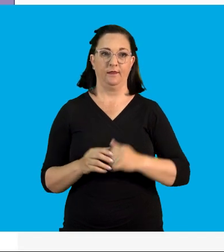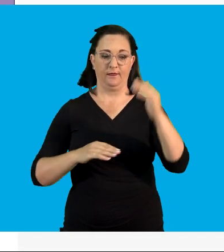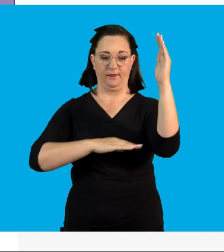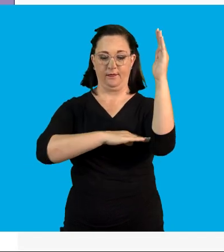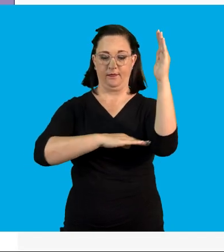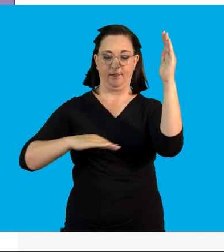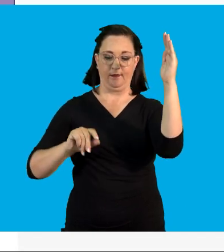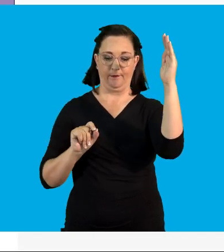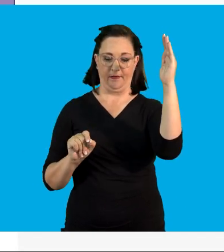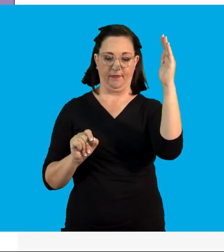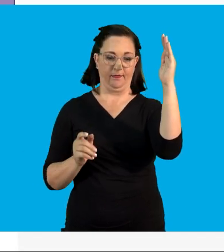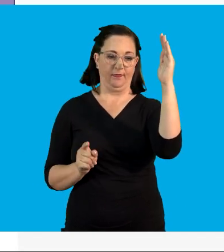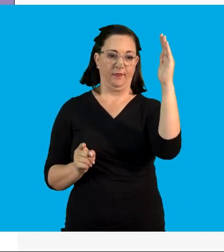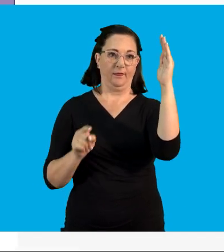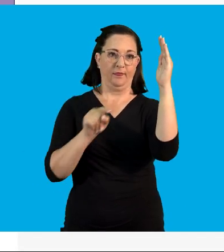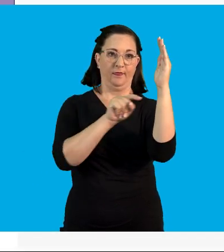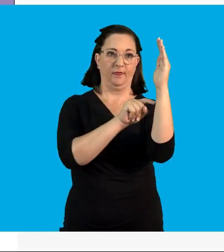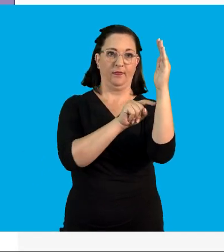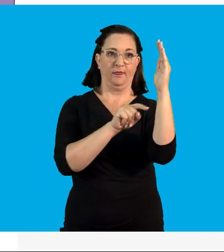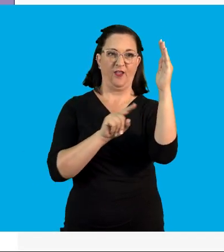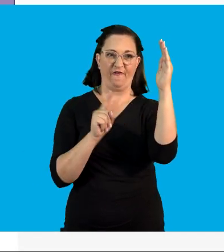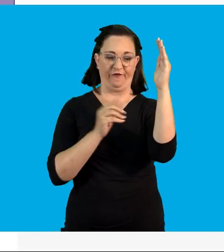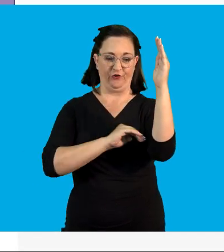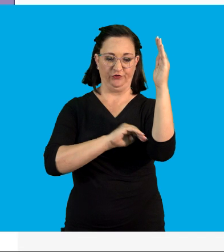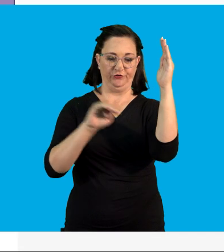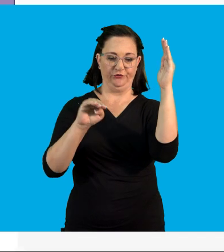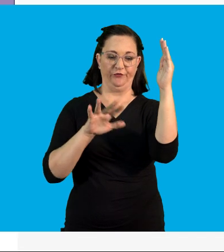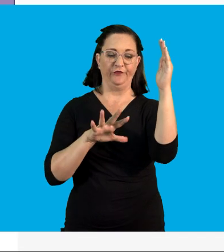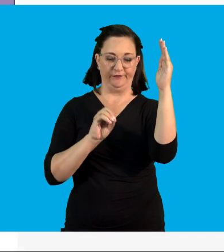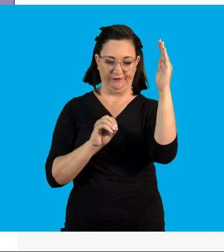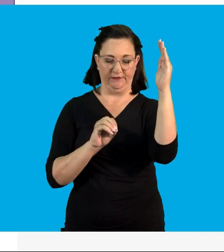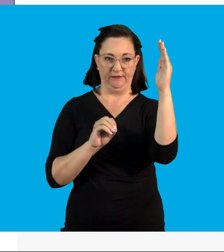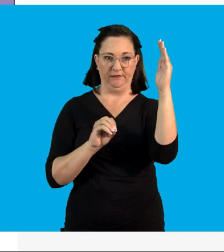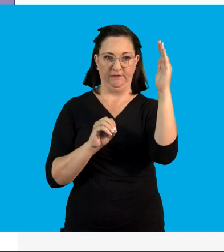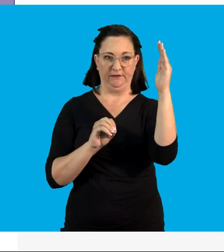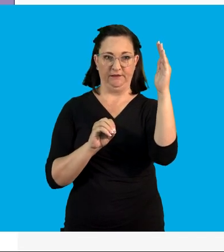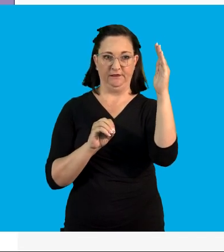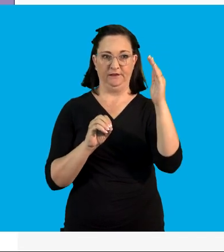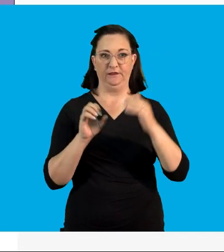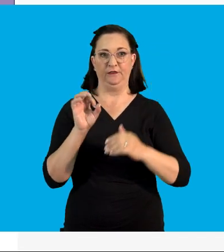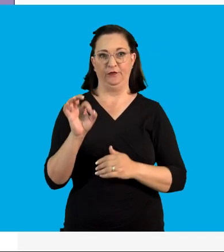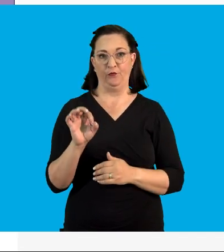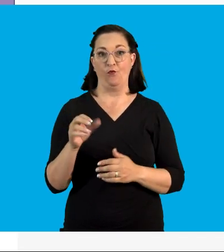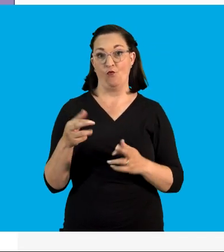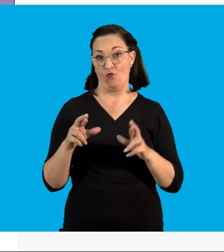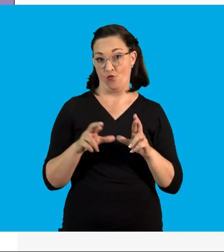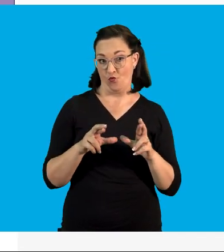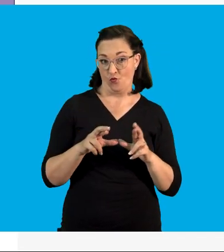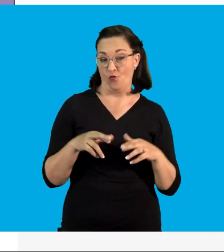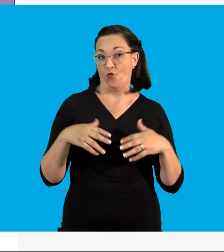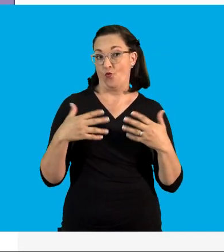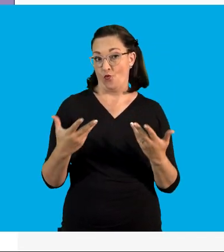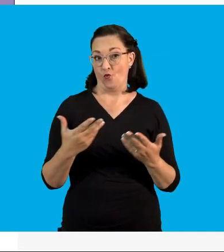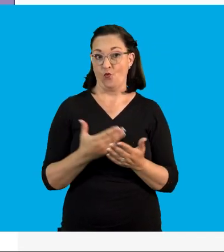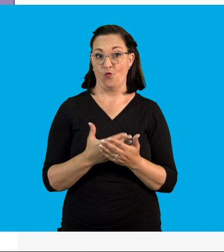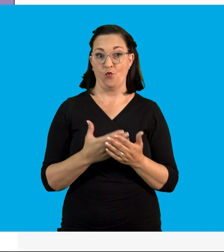begins. I've got the first angle, and the first angle is 50 degrees. And then I can either turn my ruler